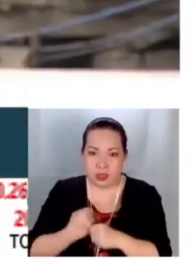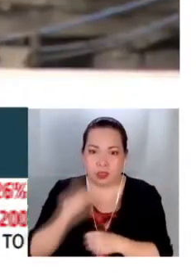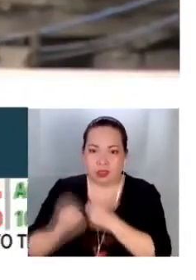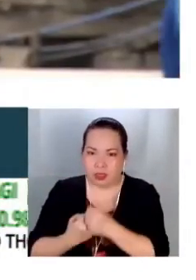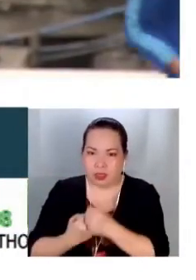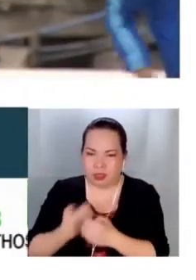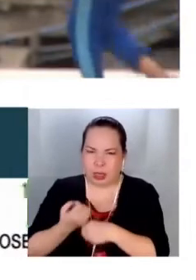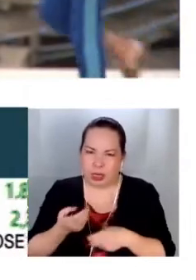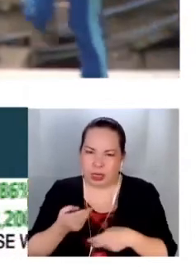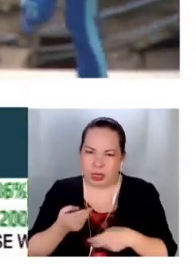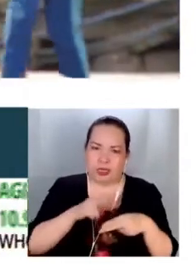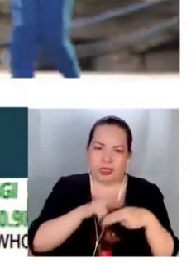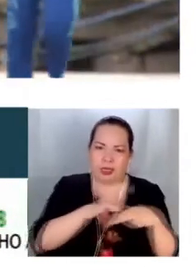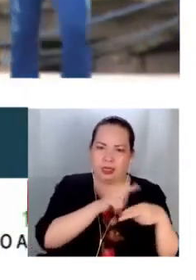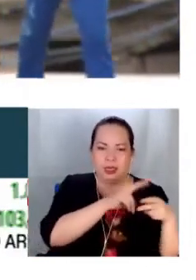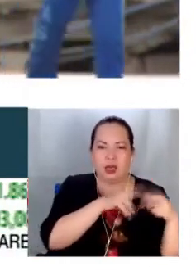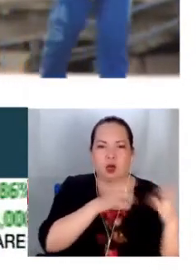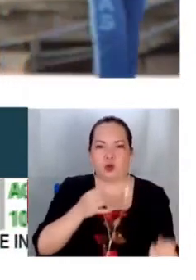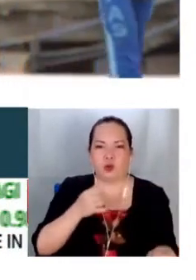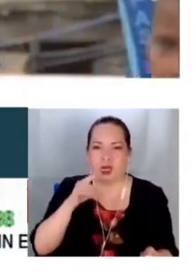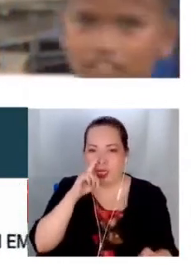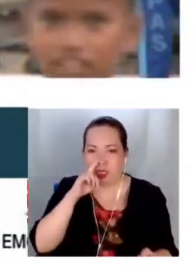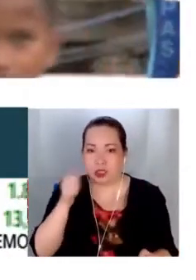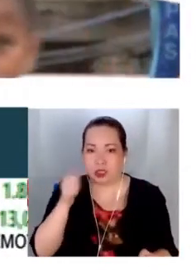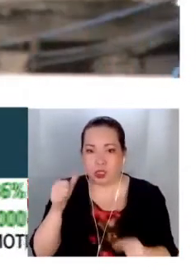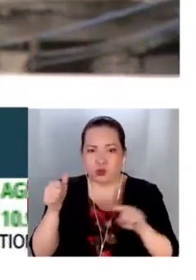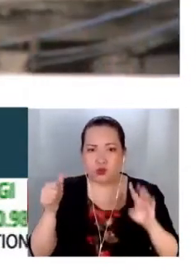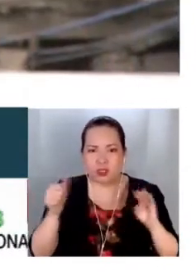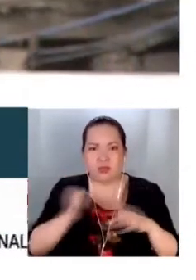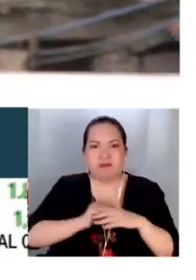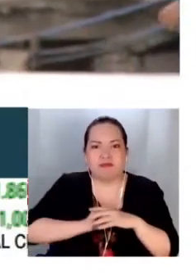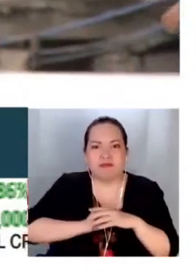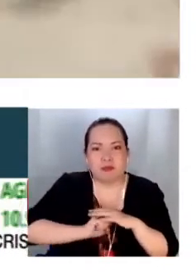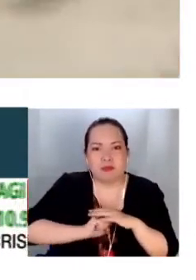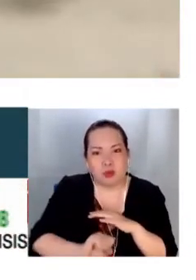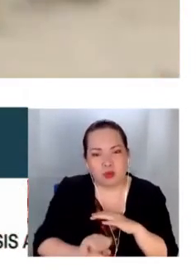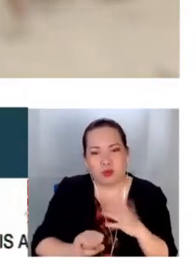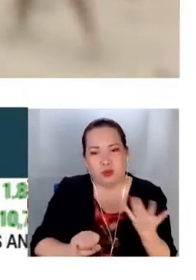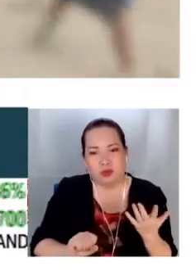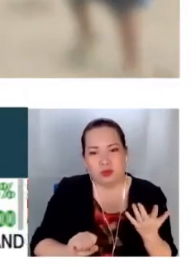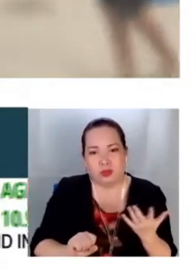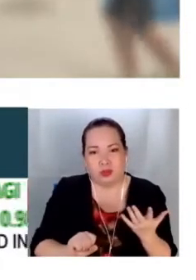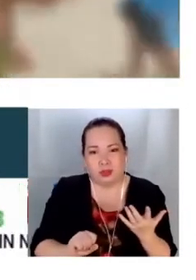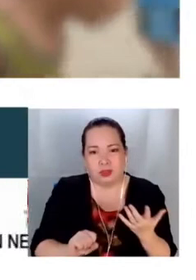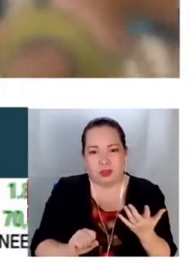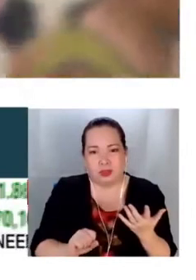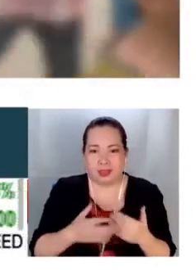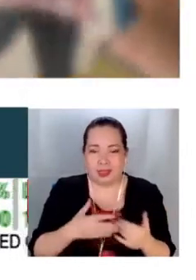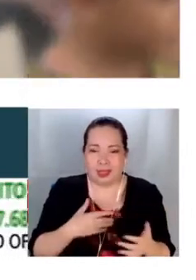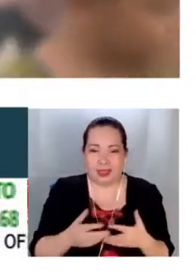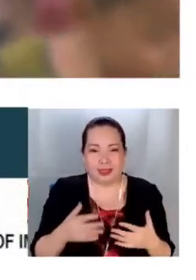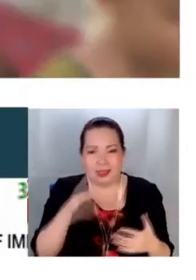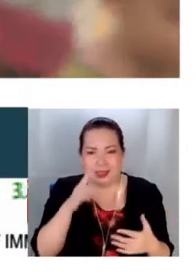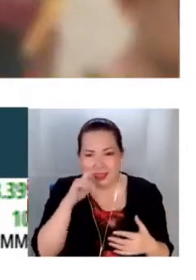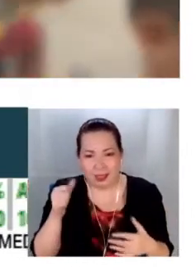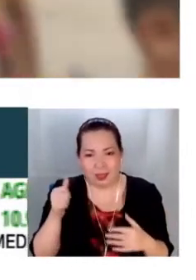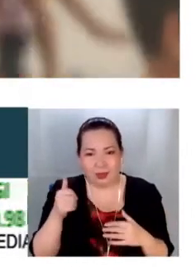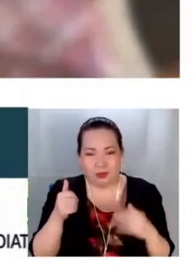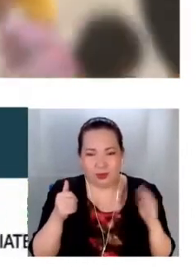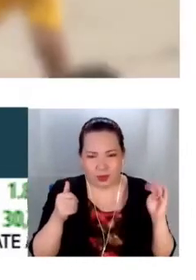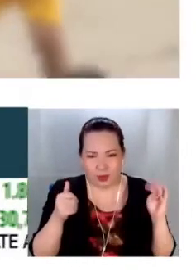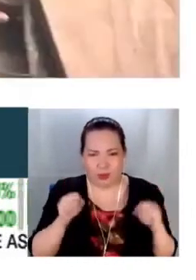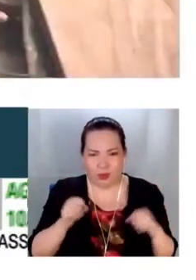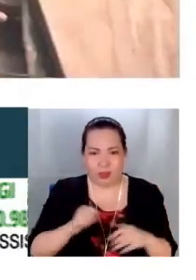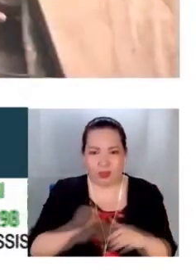number of 10 to 14 year old girls giving birth. So that is where there is an increase in